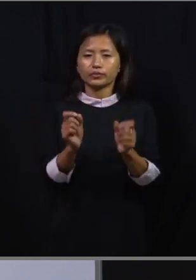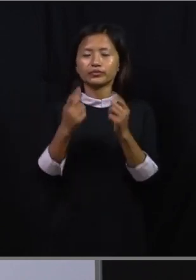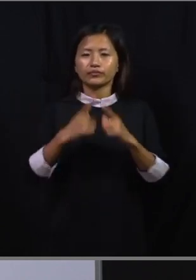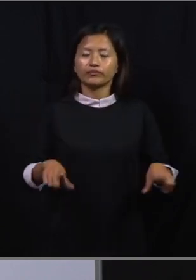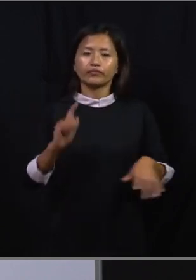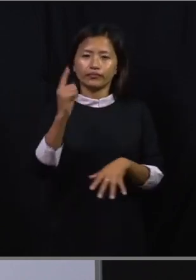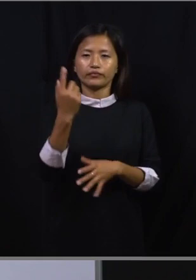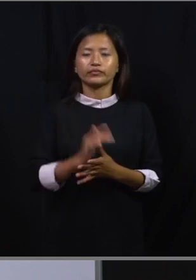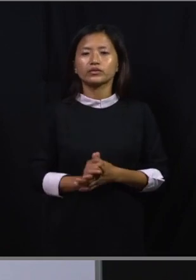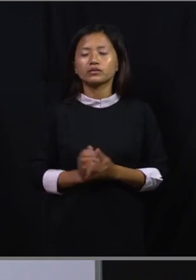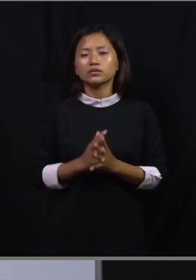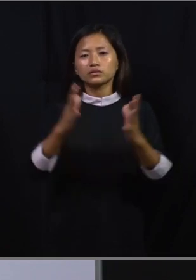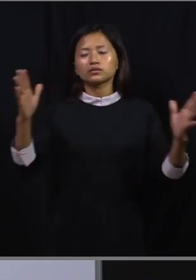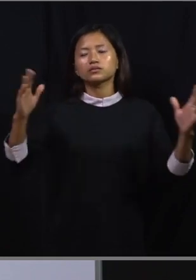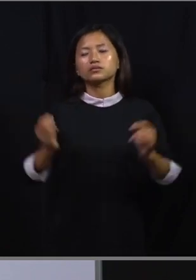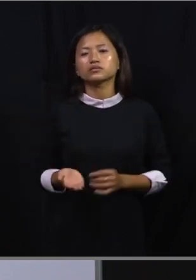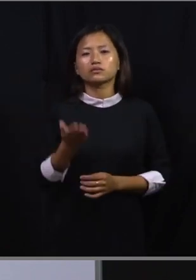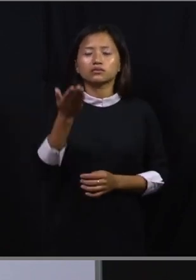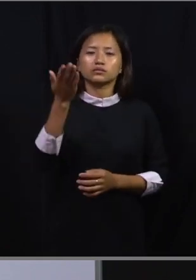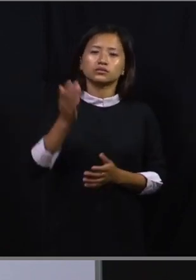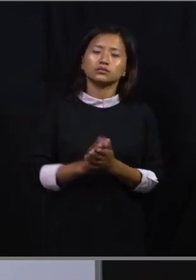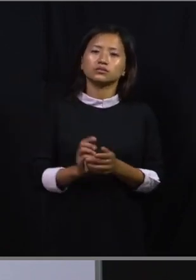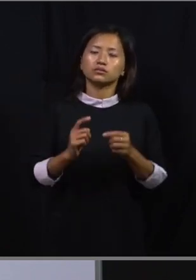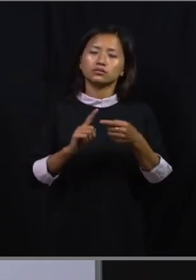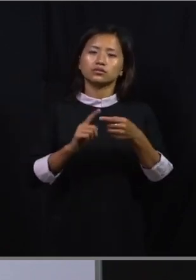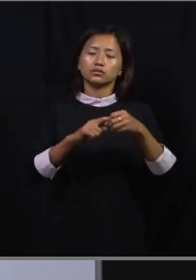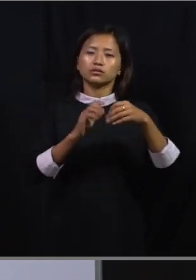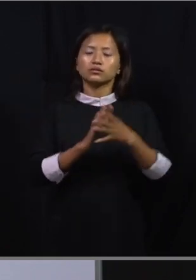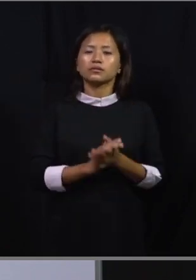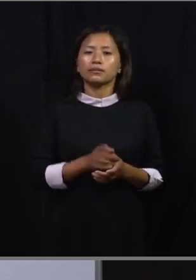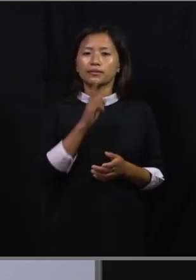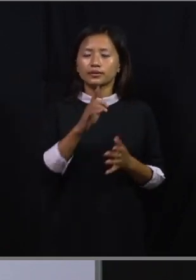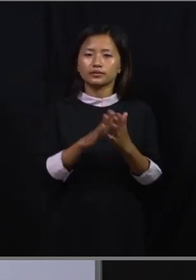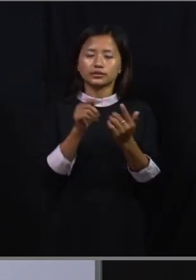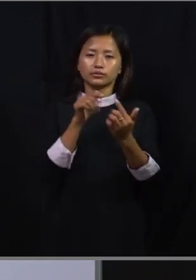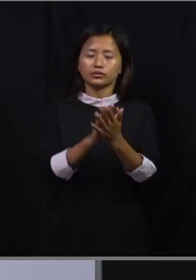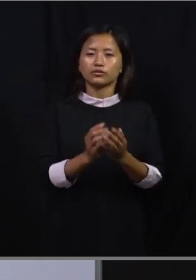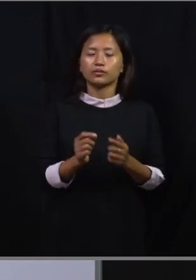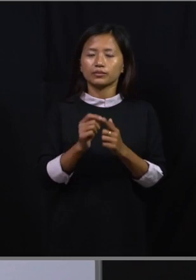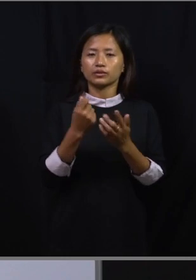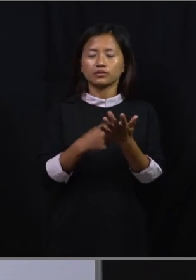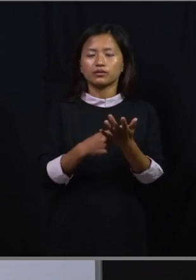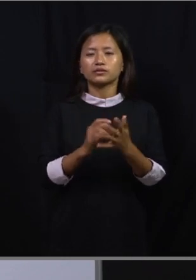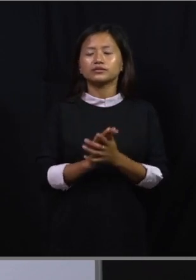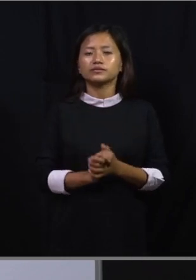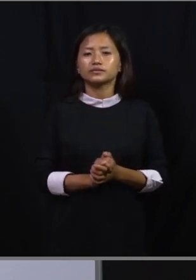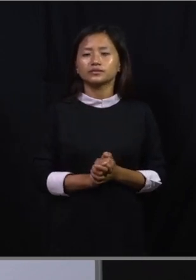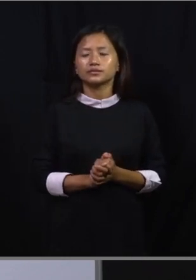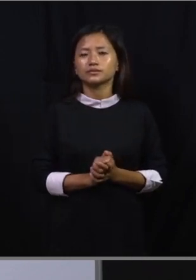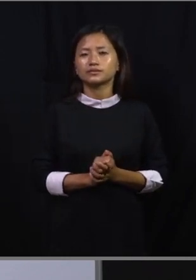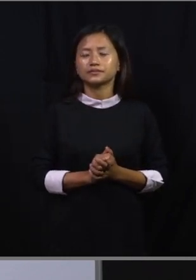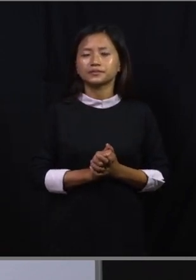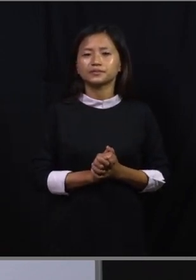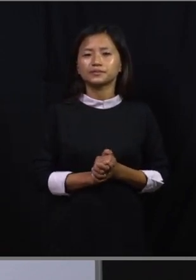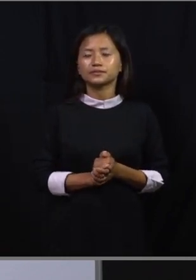right, so there was a huge increase of inequality, mainly because of privatization. Okay, now